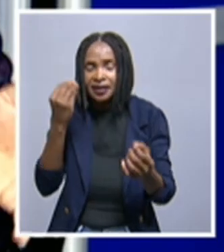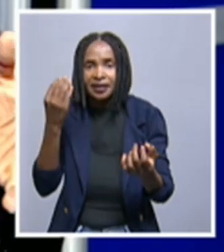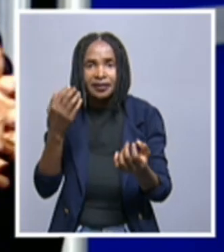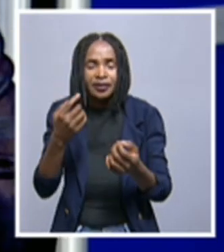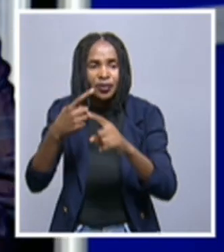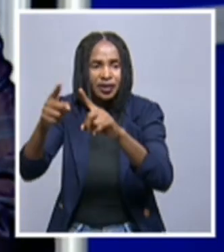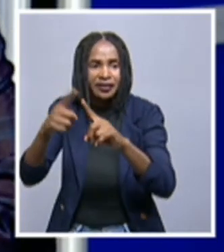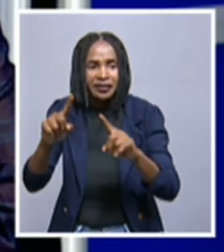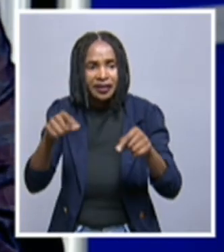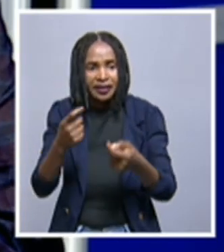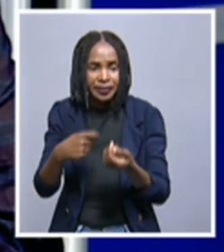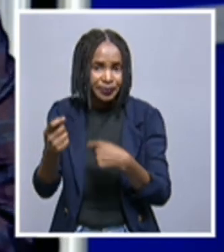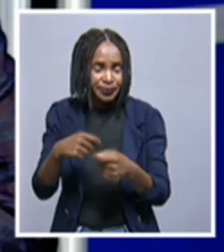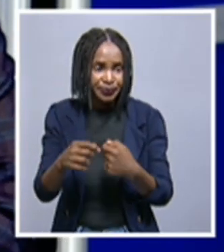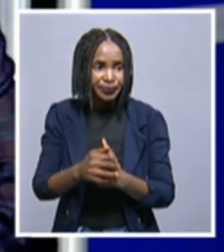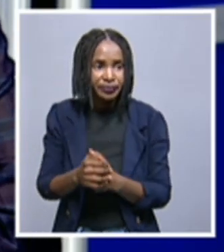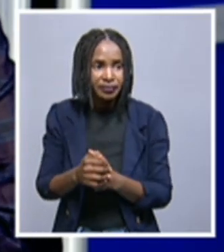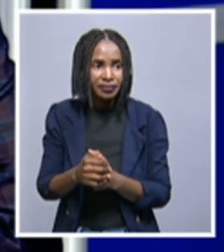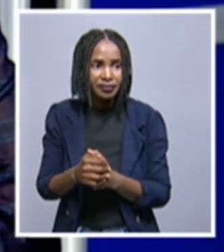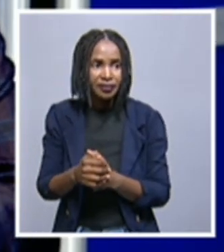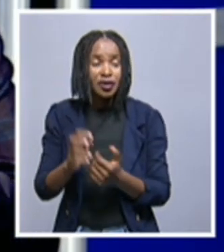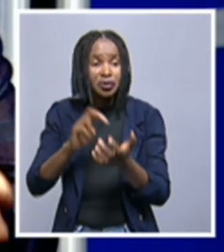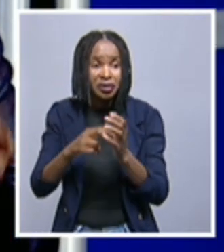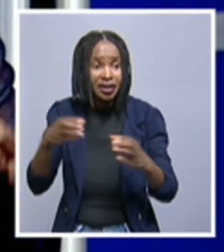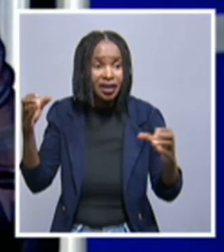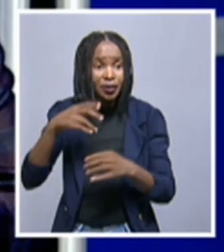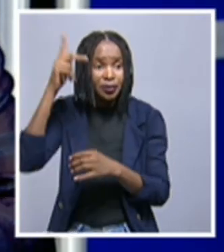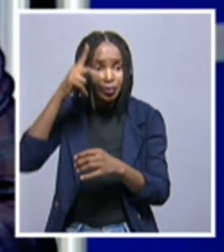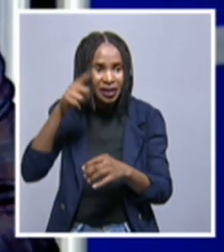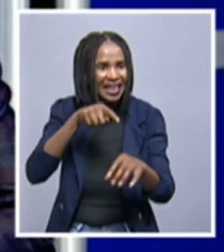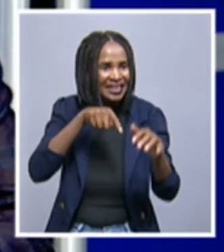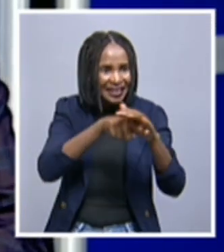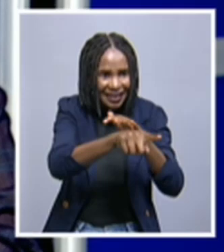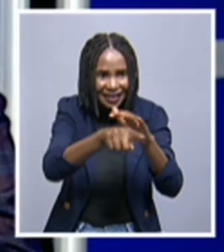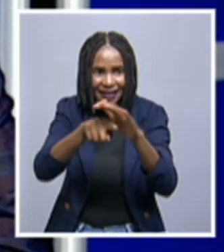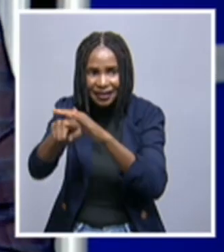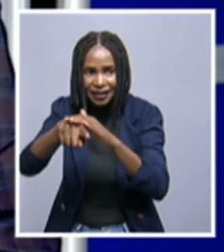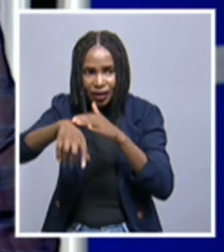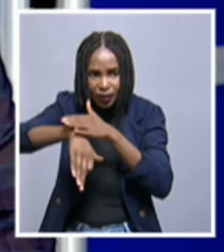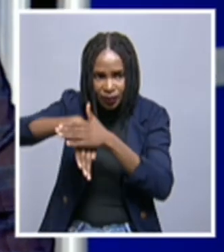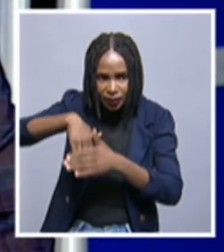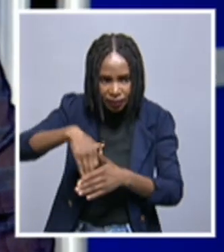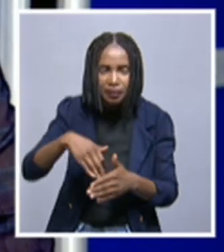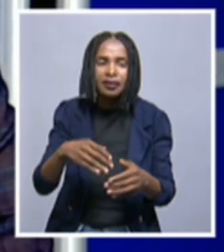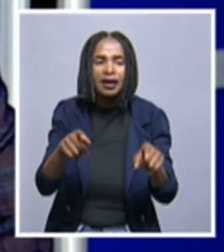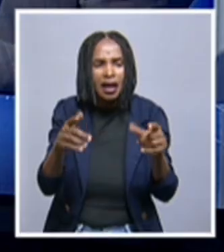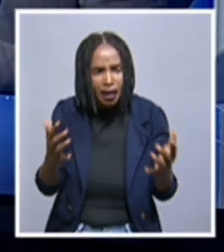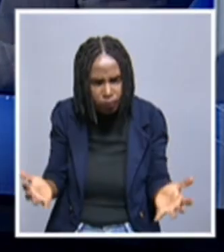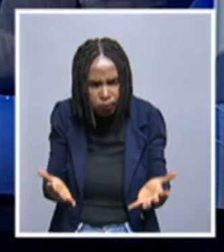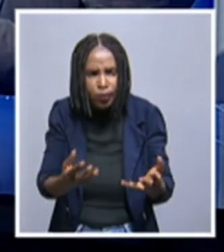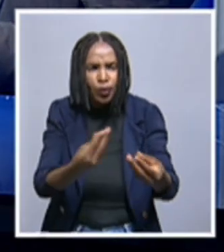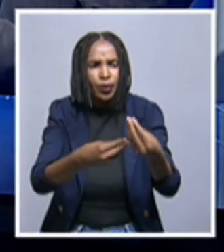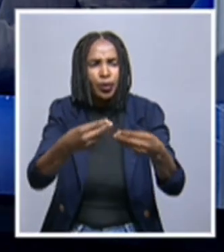other items. So all that as stimulating the economic activities. Within the regions,